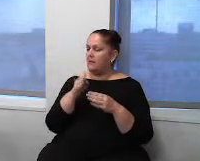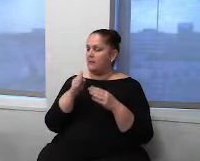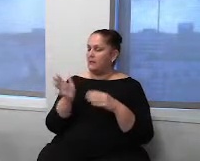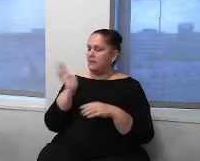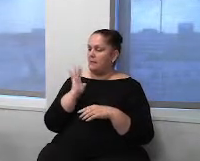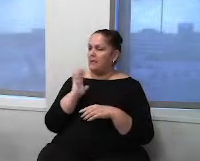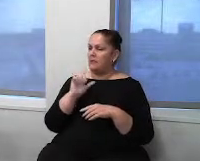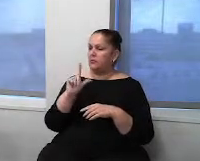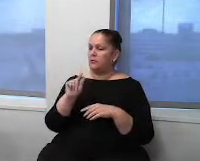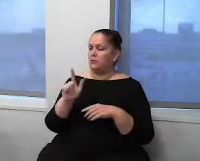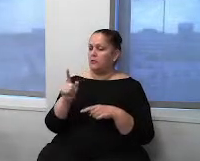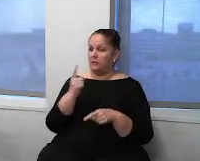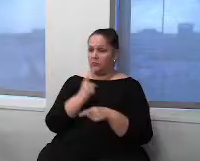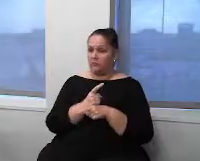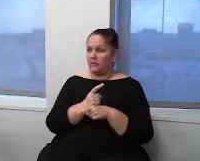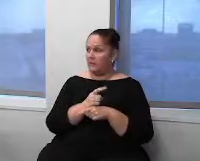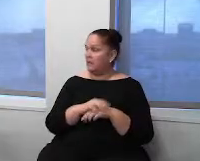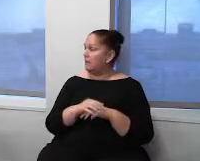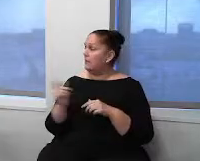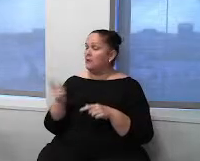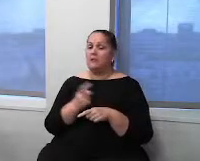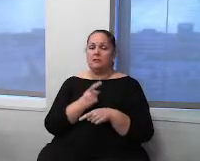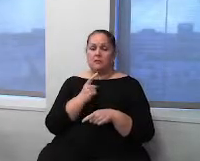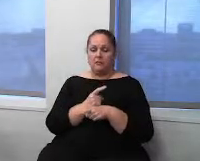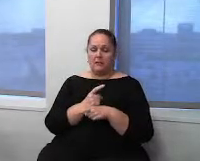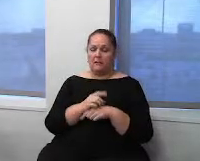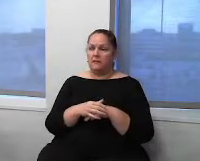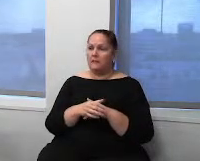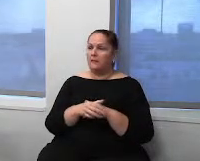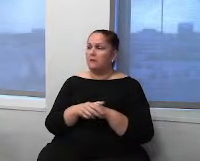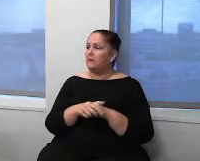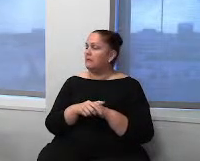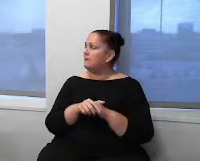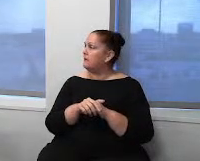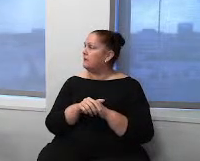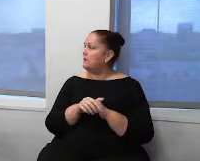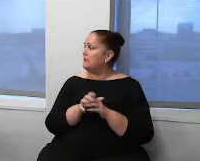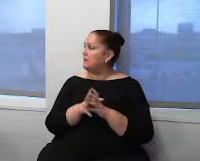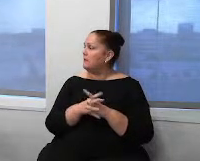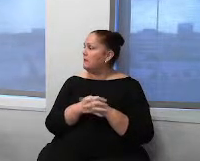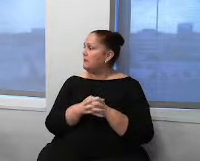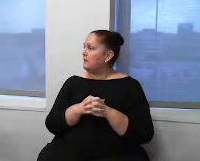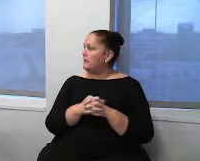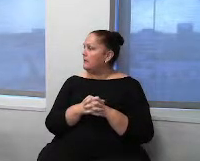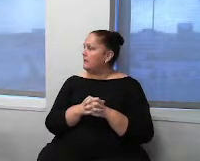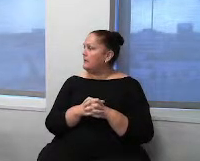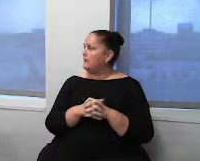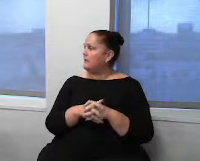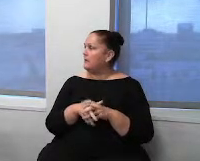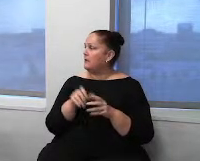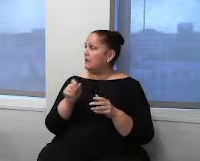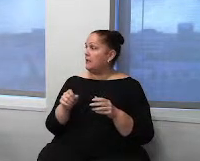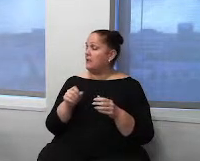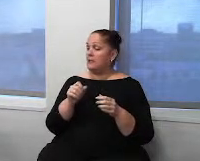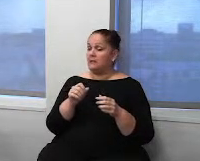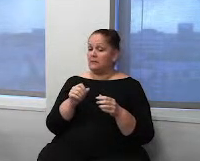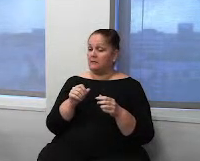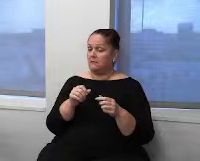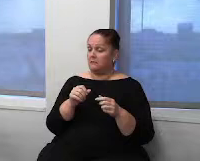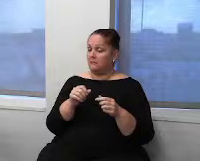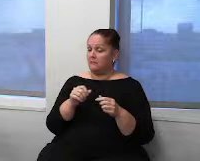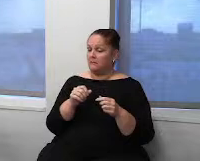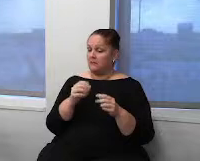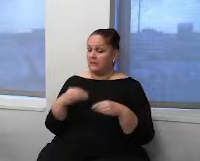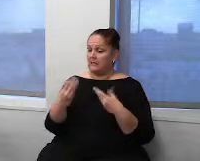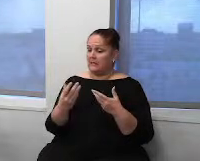uncompleted back in 2021, right? That's correct. And these were